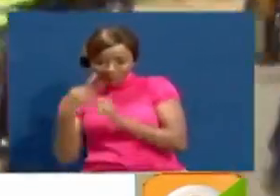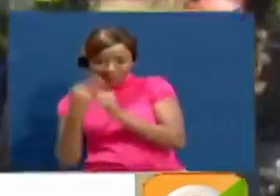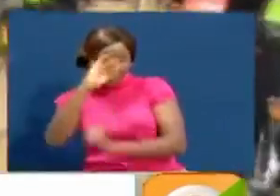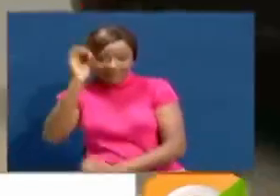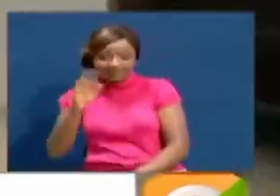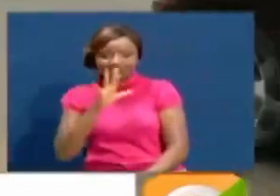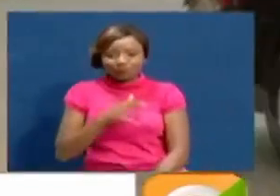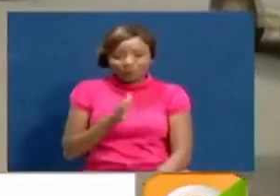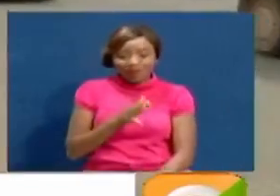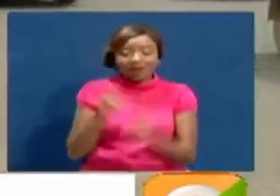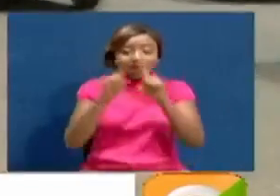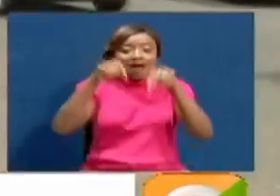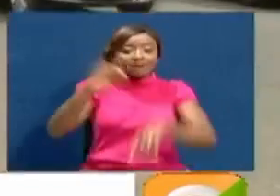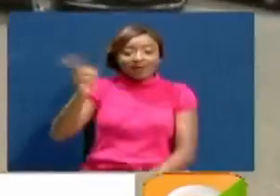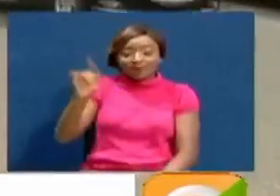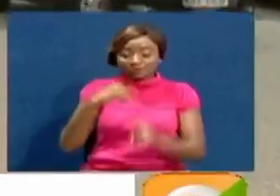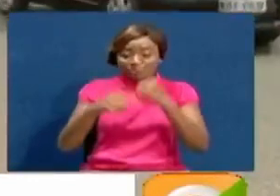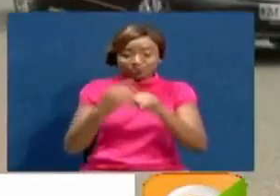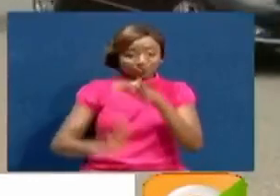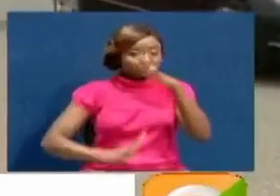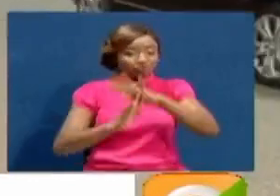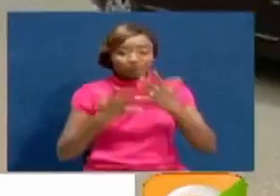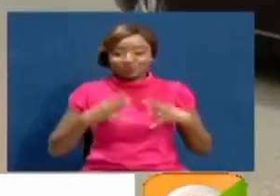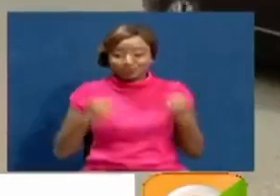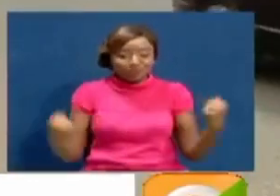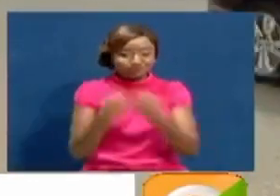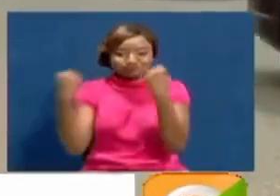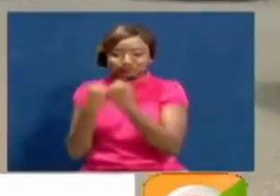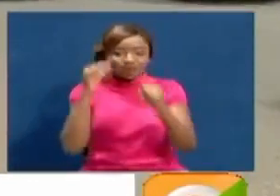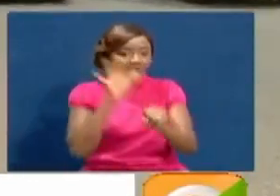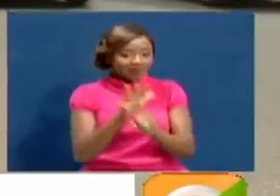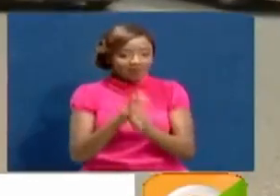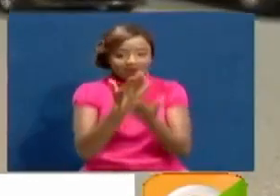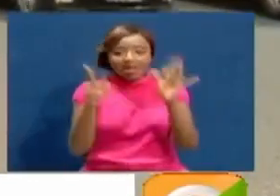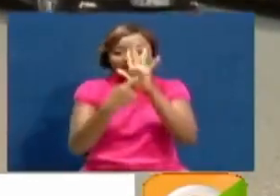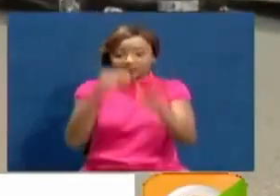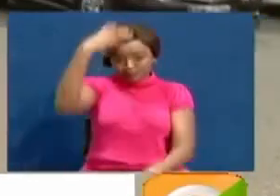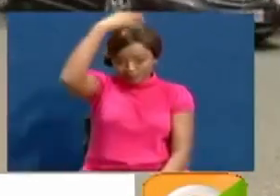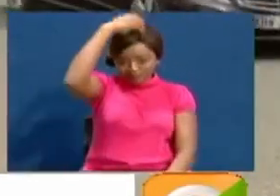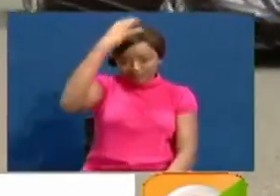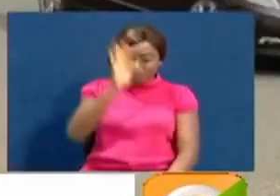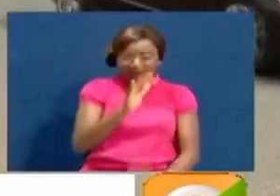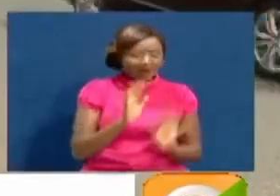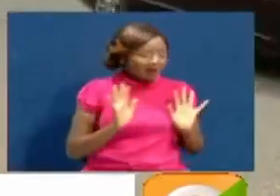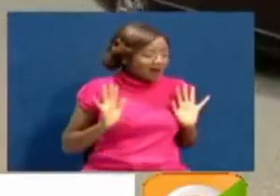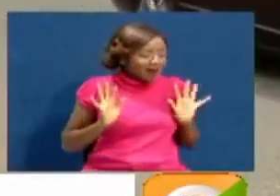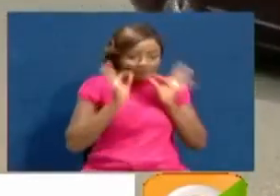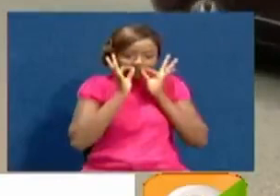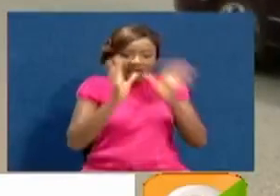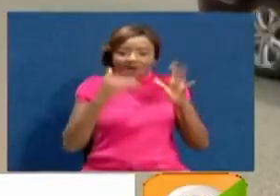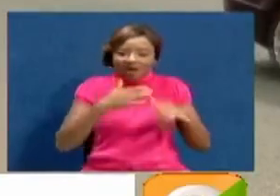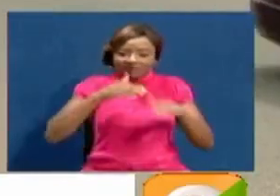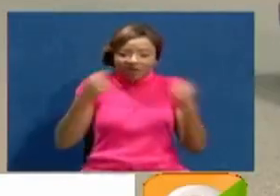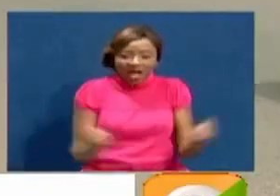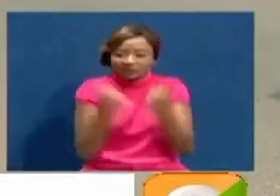16.8% are female. Nairobi County continues to top in the number of road fatalities, with Lamu being one of the safest counties with less